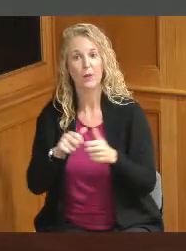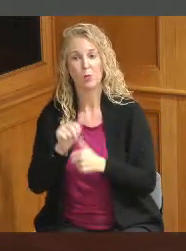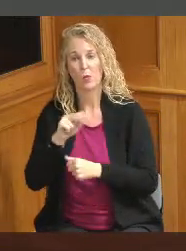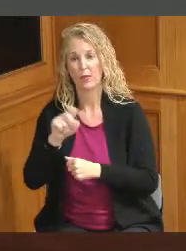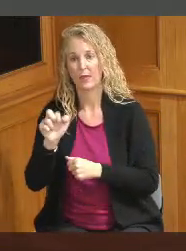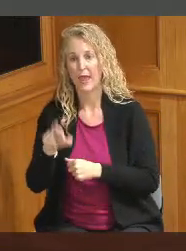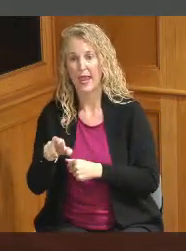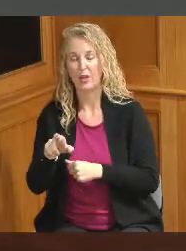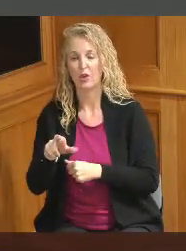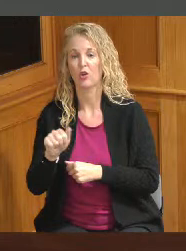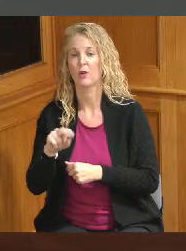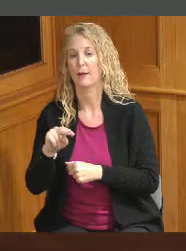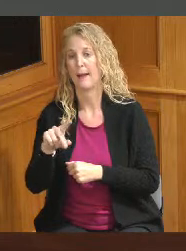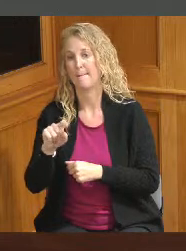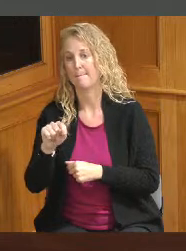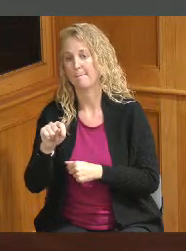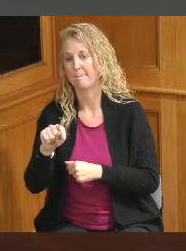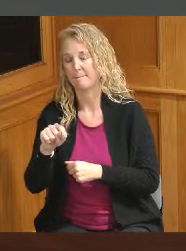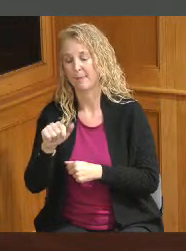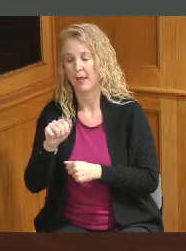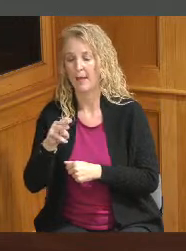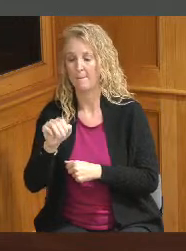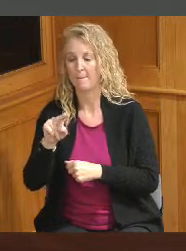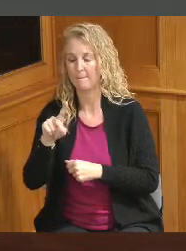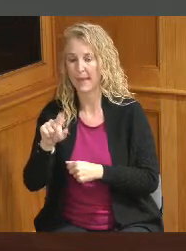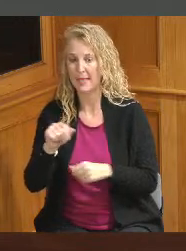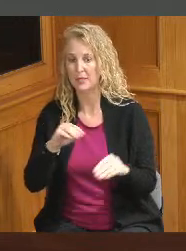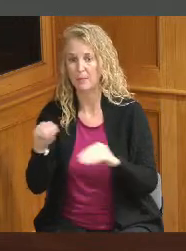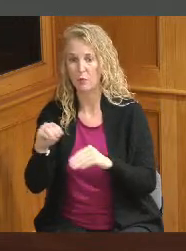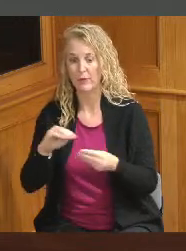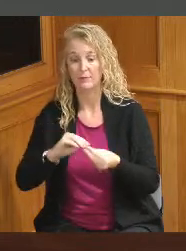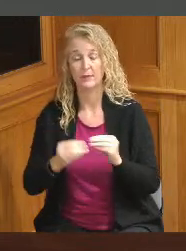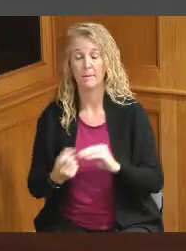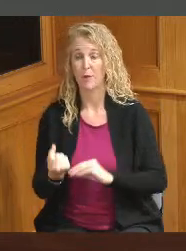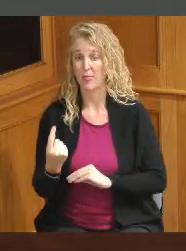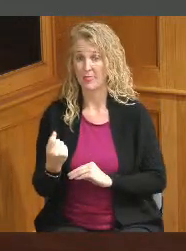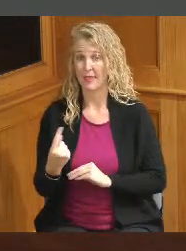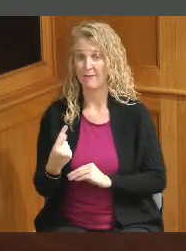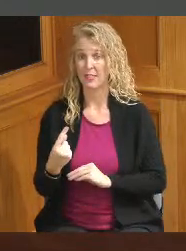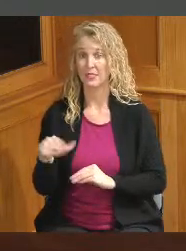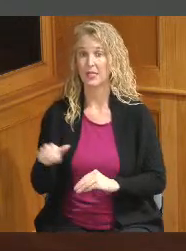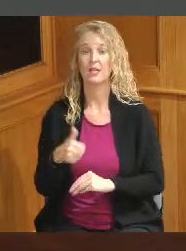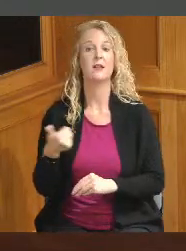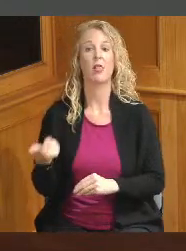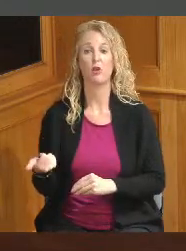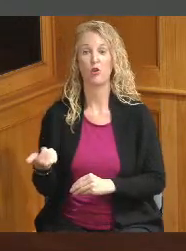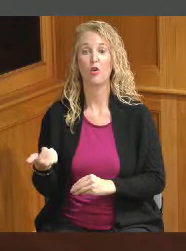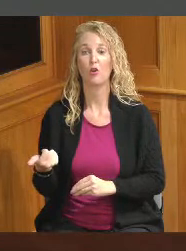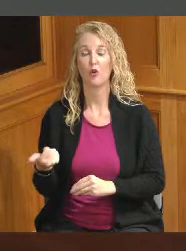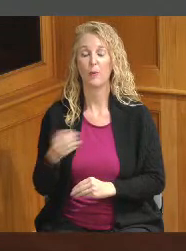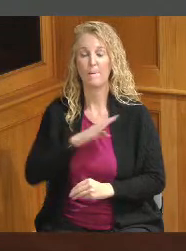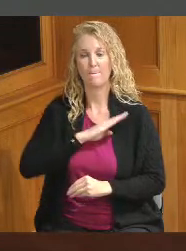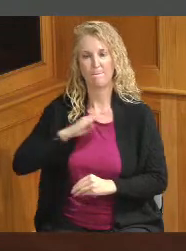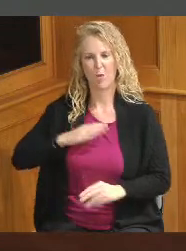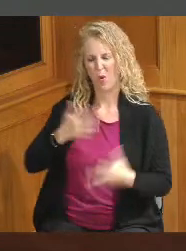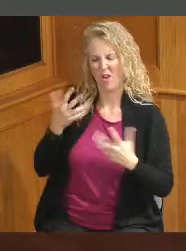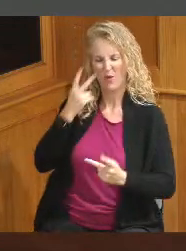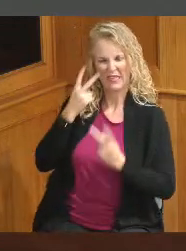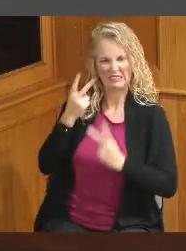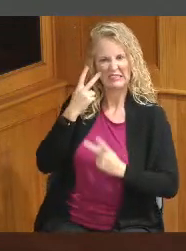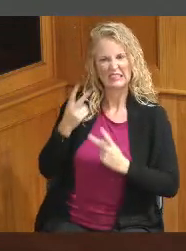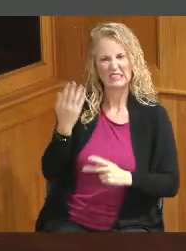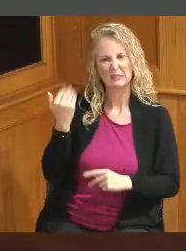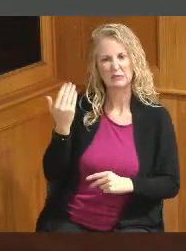Immense Movement. Item number 11 is another one of the board has seen a couple of these over the